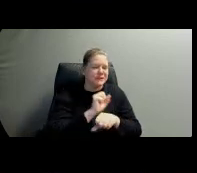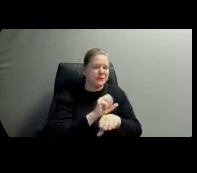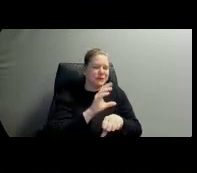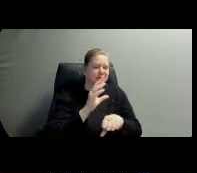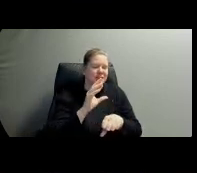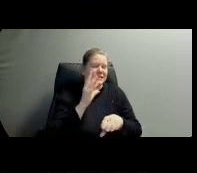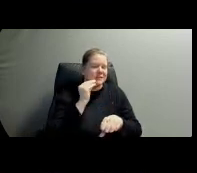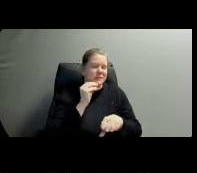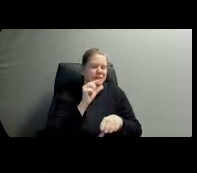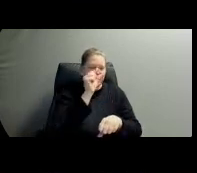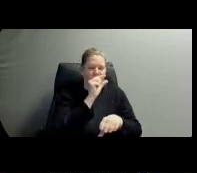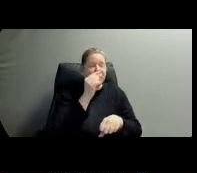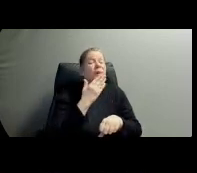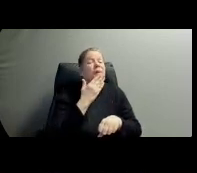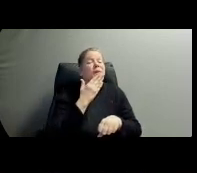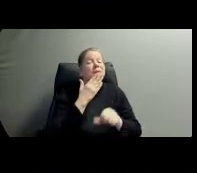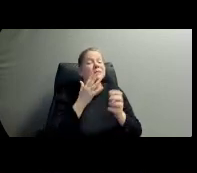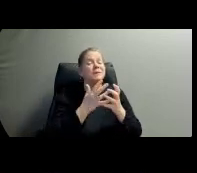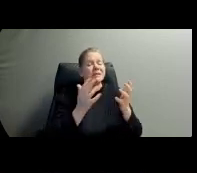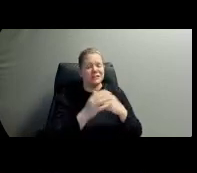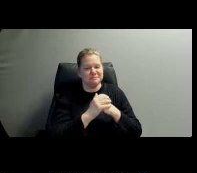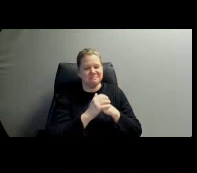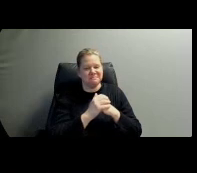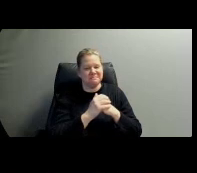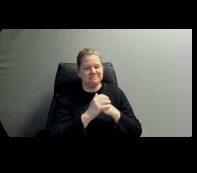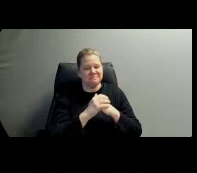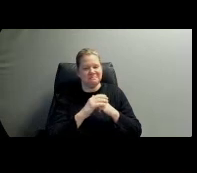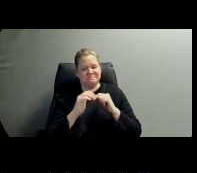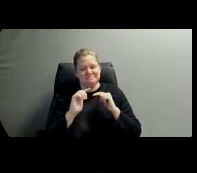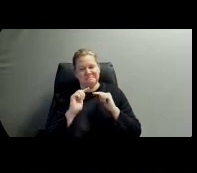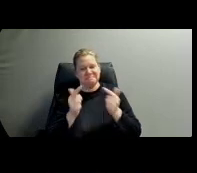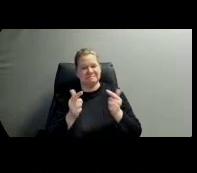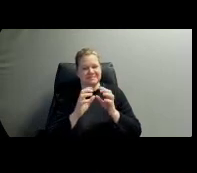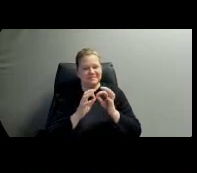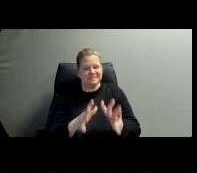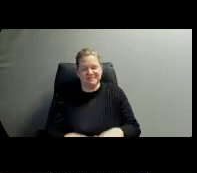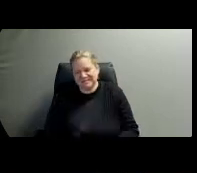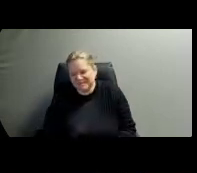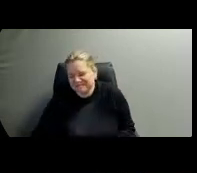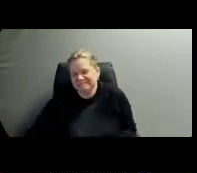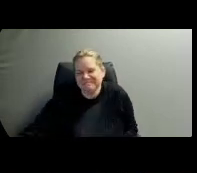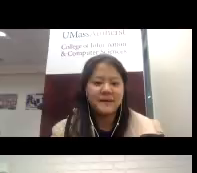So yeah, thank you so much, Aishwarya. Yeah, Thank you, Minwa. thank you.